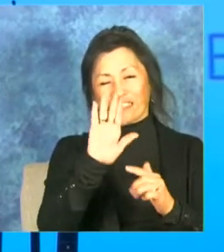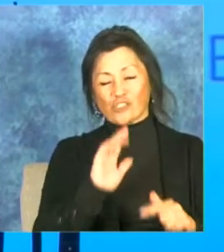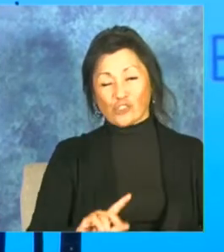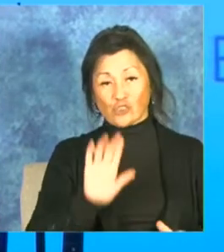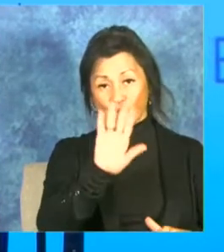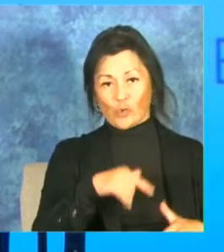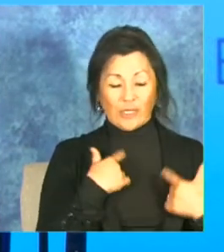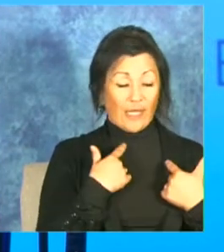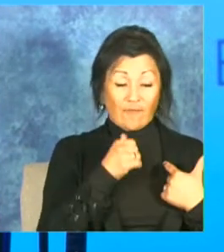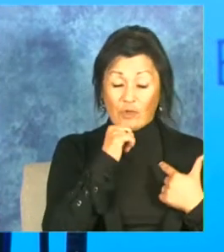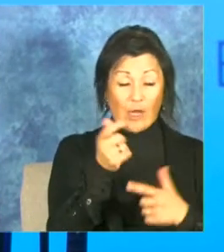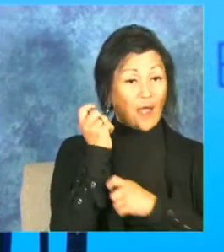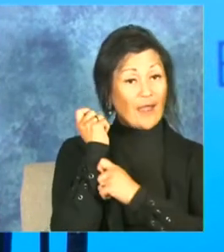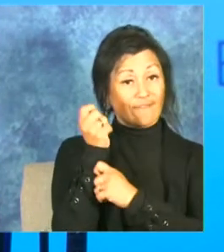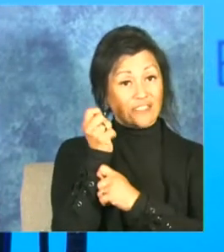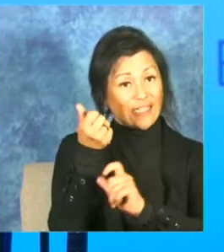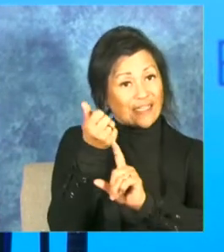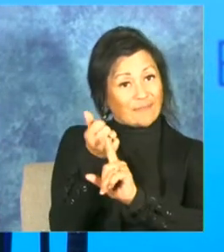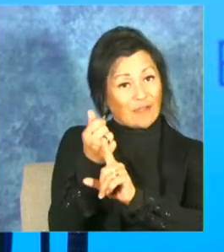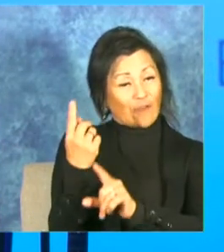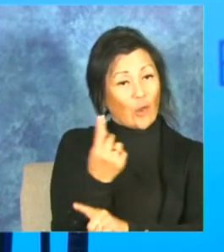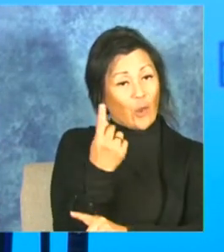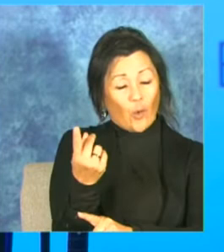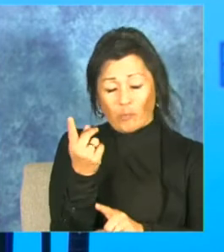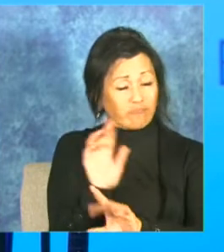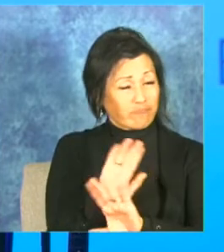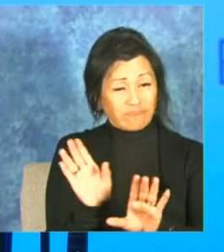They're not fishing by themselves anymore.